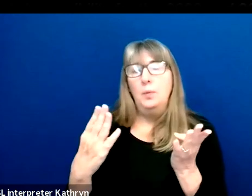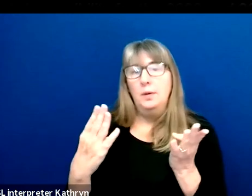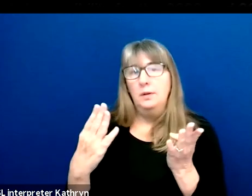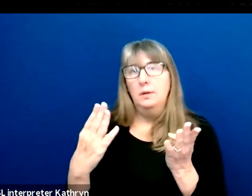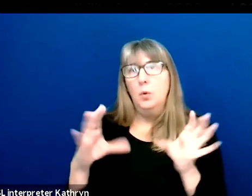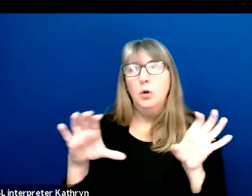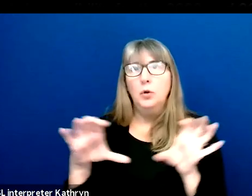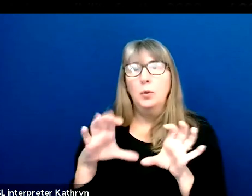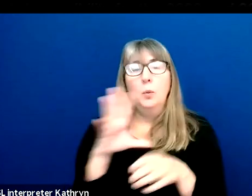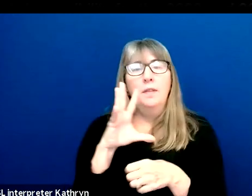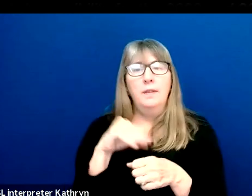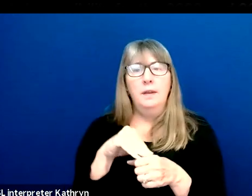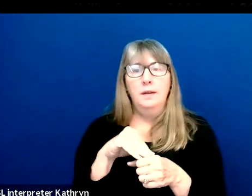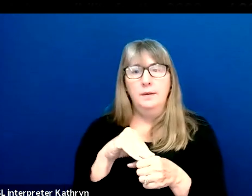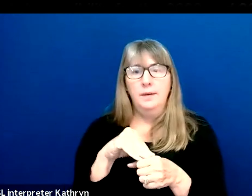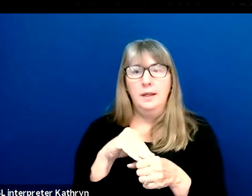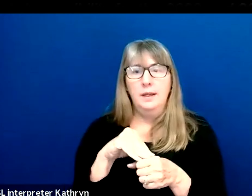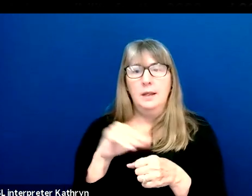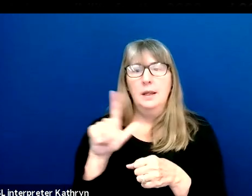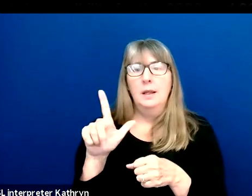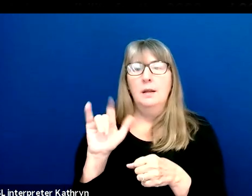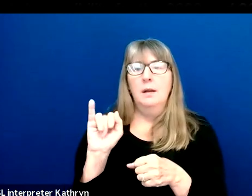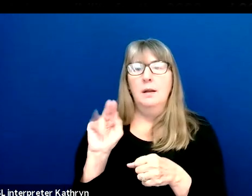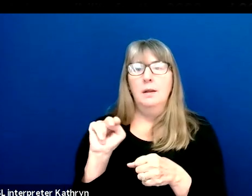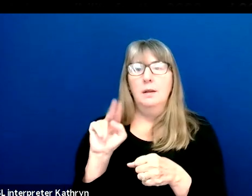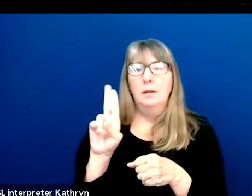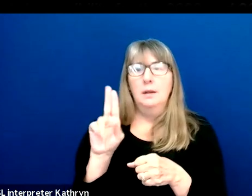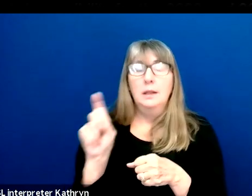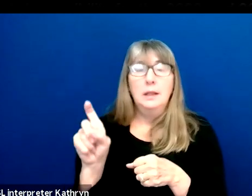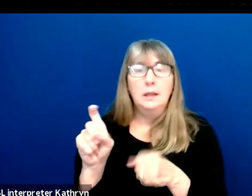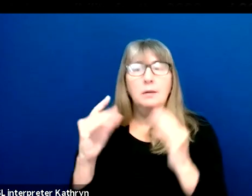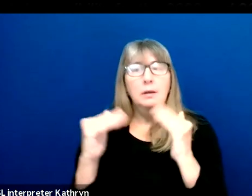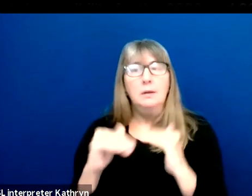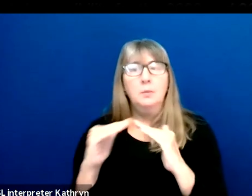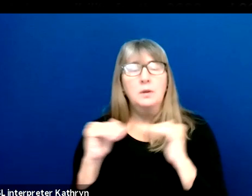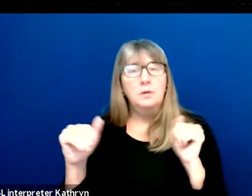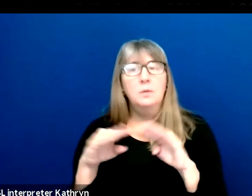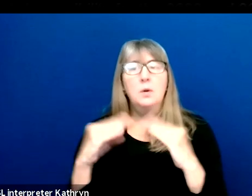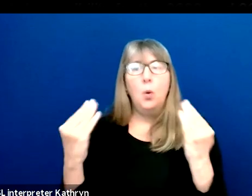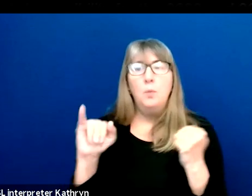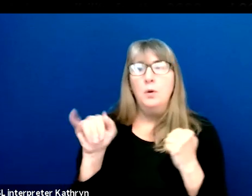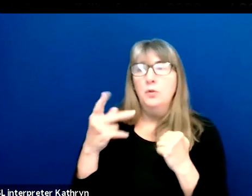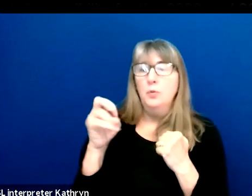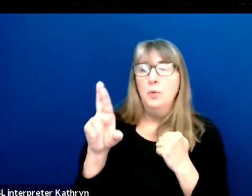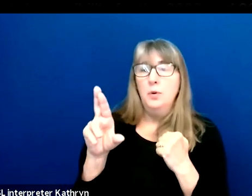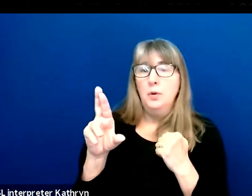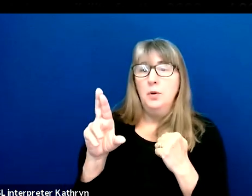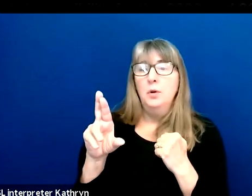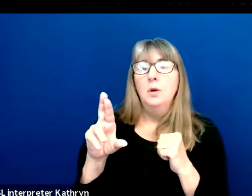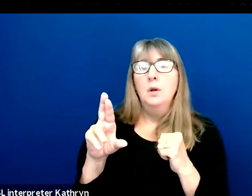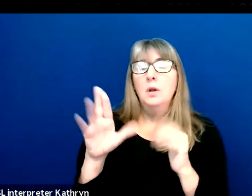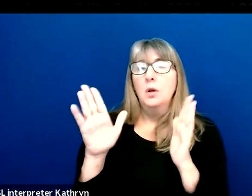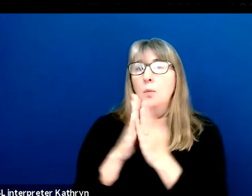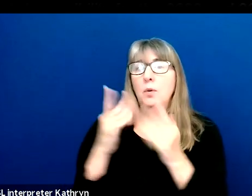do it within the Linux subsystem and open a Jupyter notebook, it can't find my audio